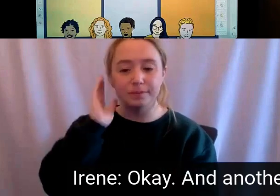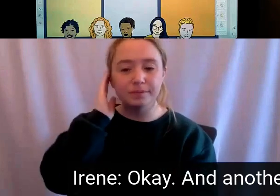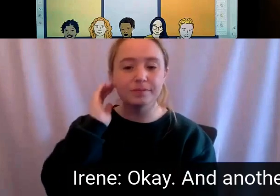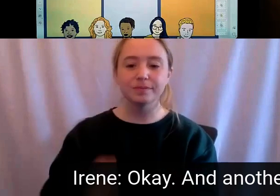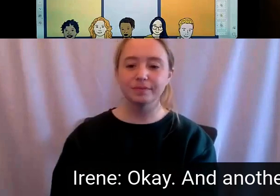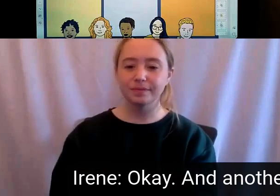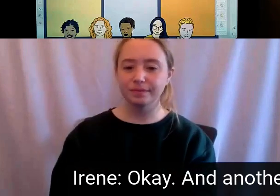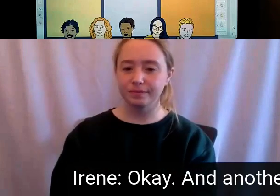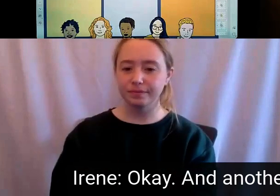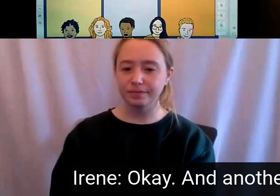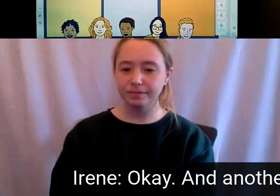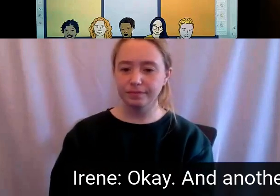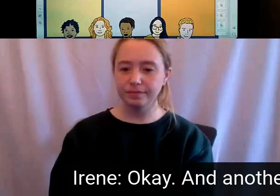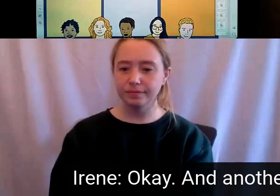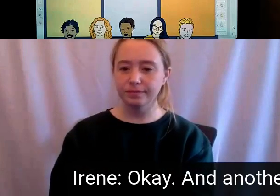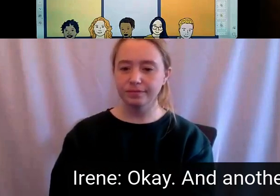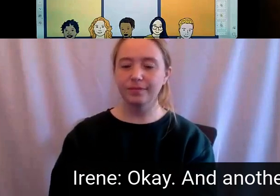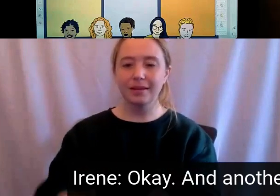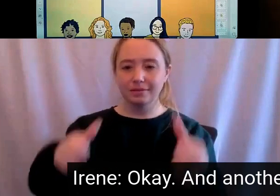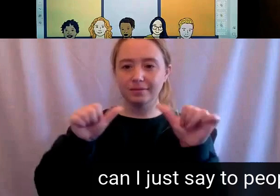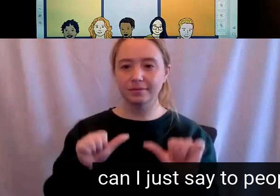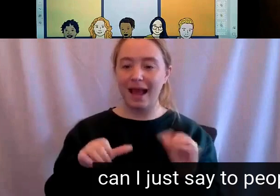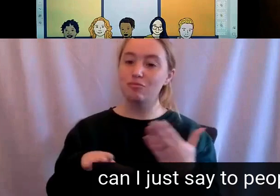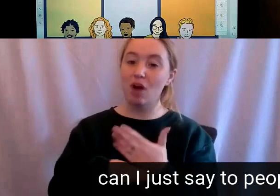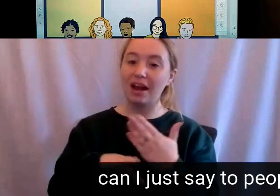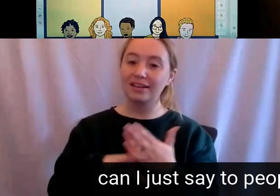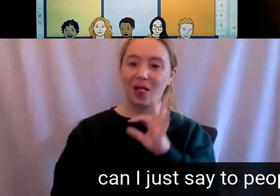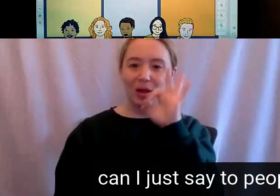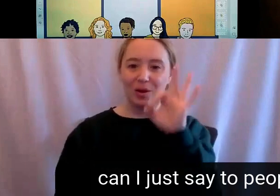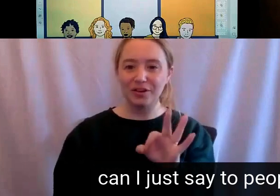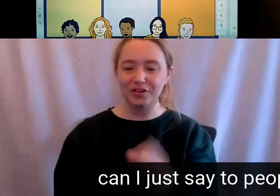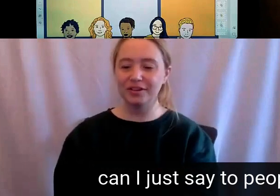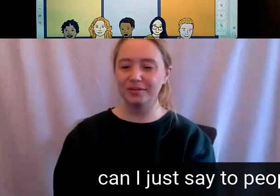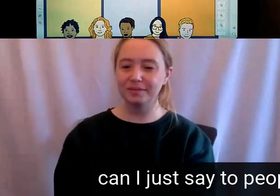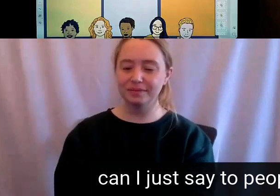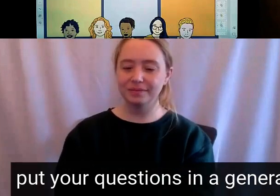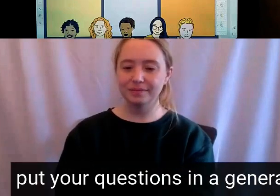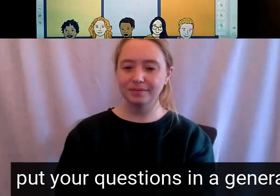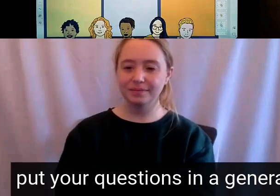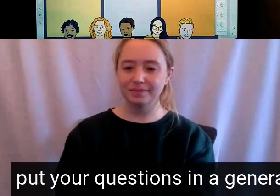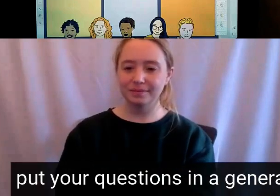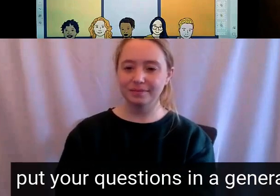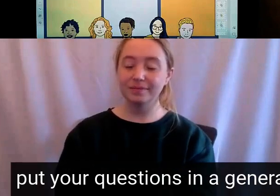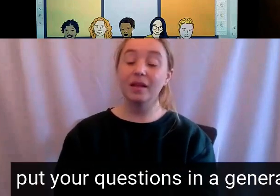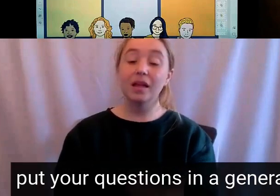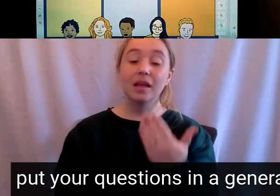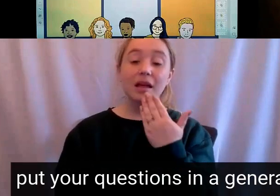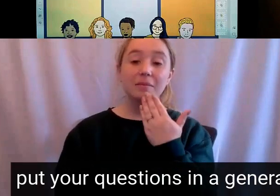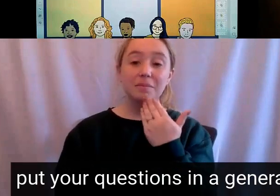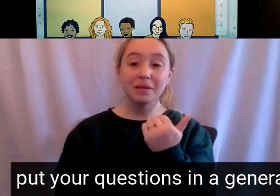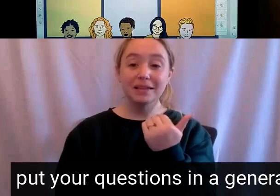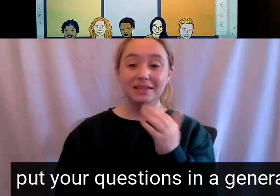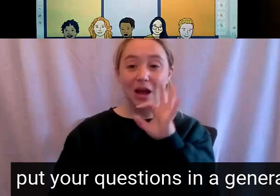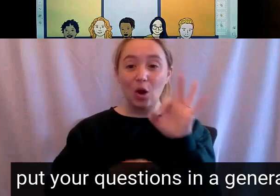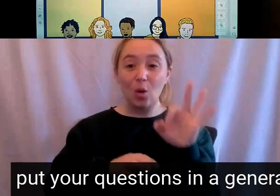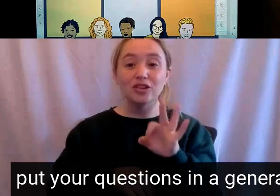Okay. And another very practical question, can I just say to people, it's good if you can put your questions in a general way